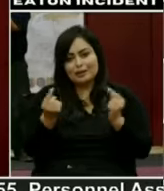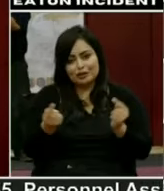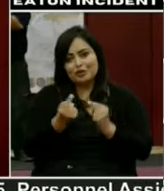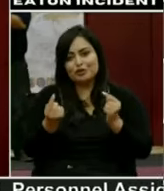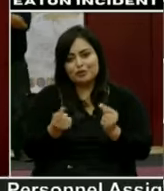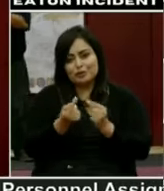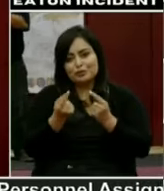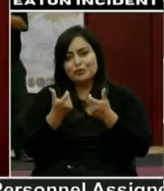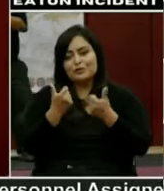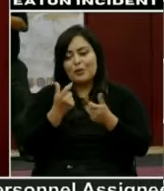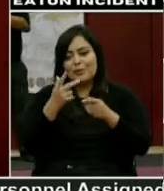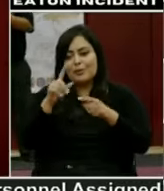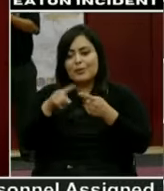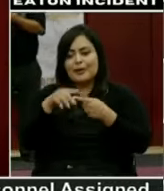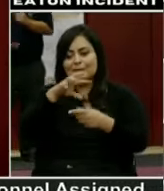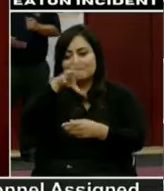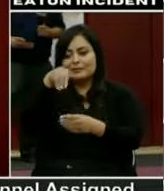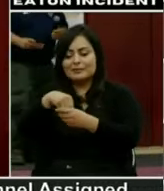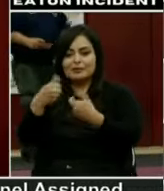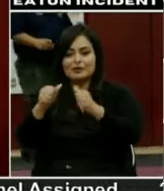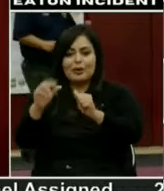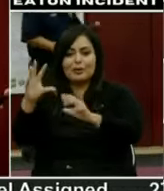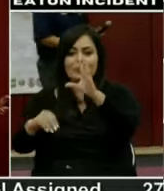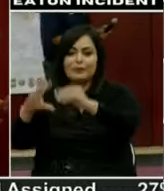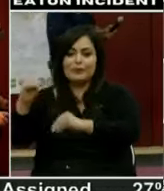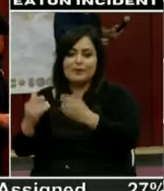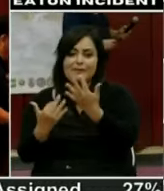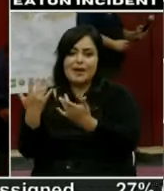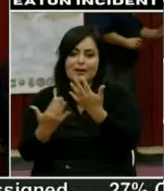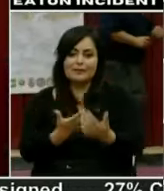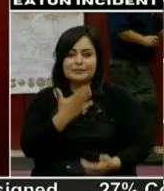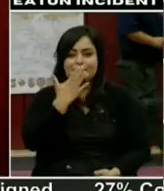the Eaton wildfire. Thank you.